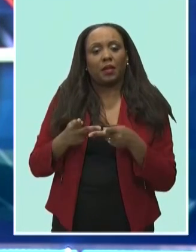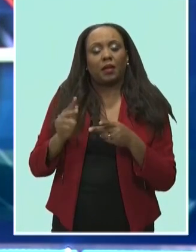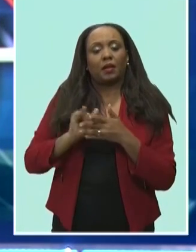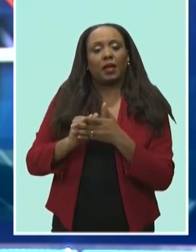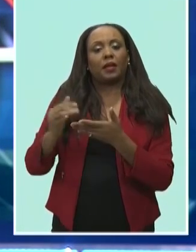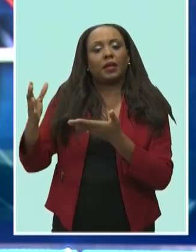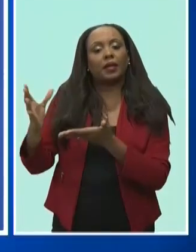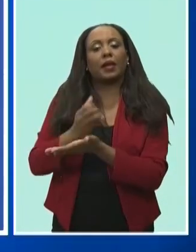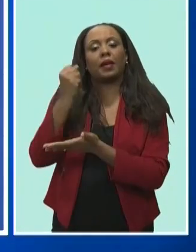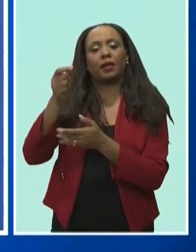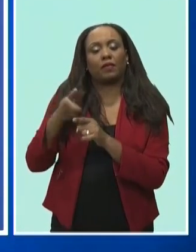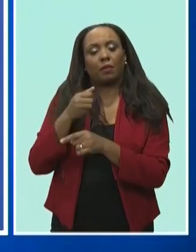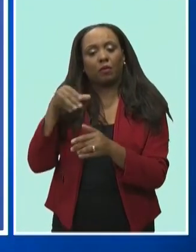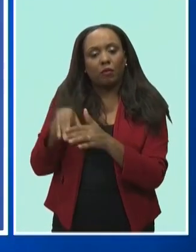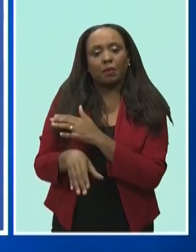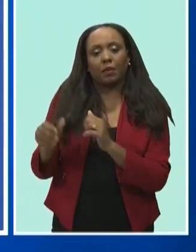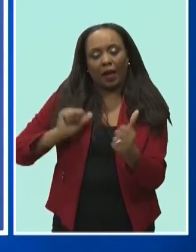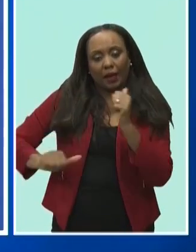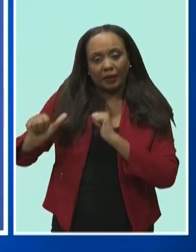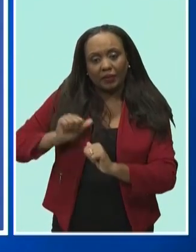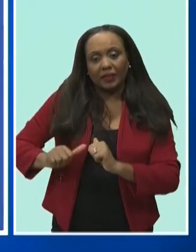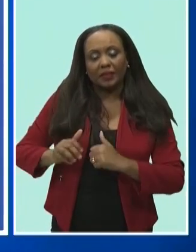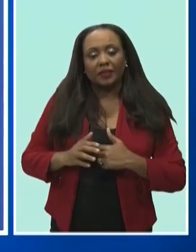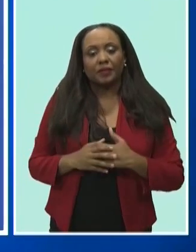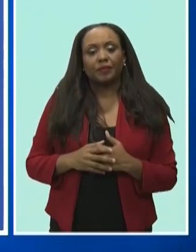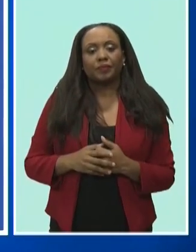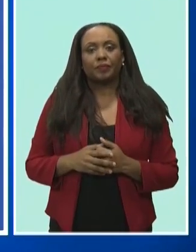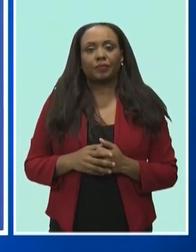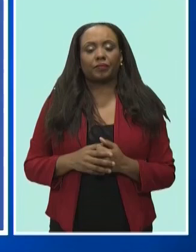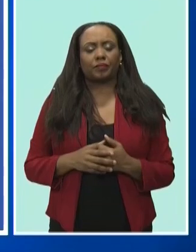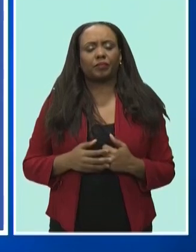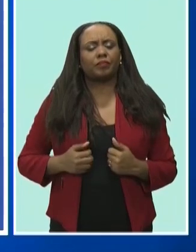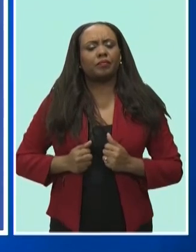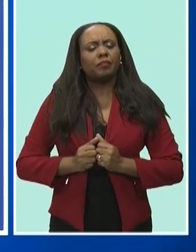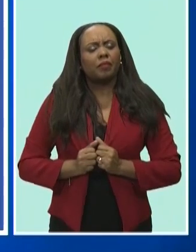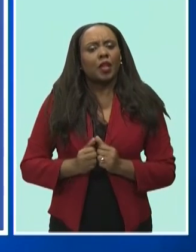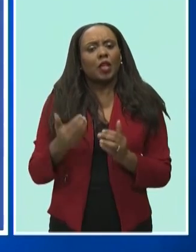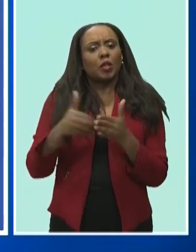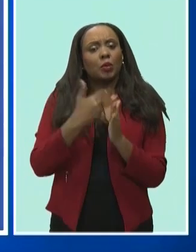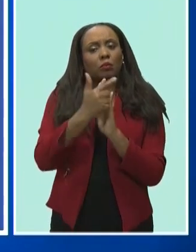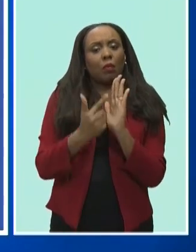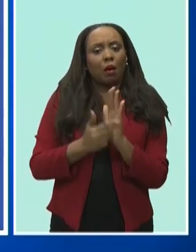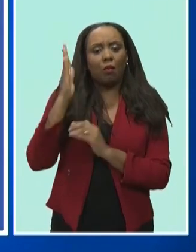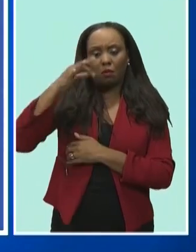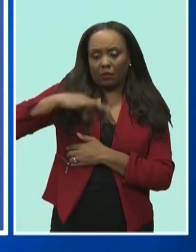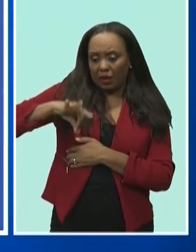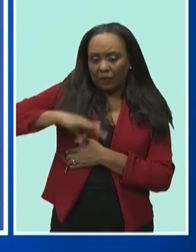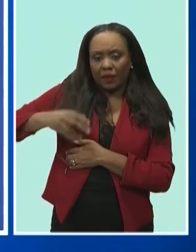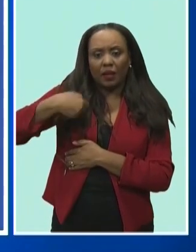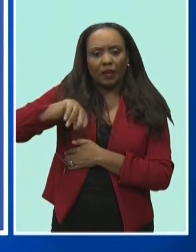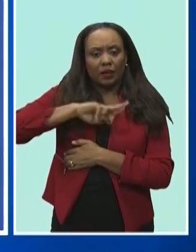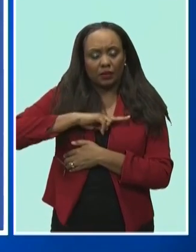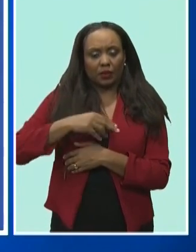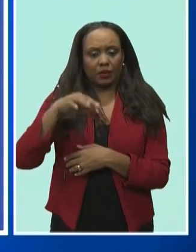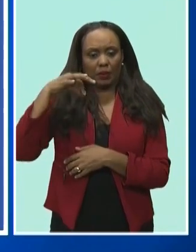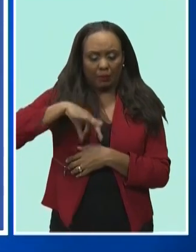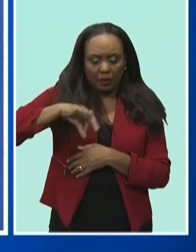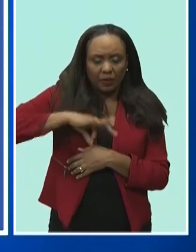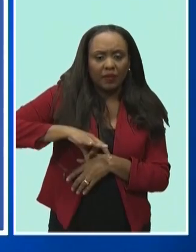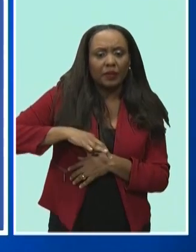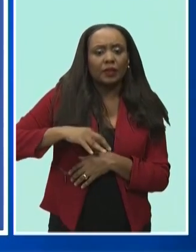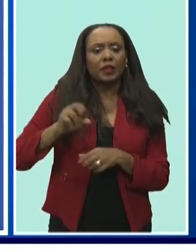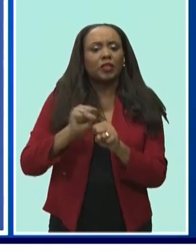activities. This is something that is going to benefit Trinidad and Tobago. This is something that's going to benefit our